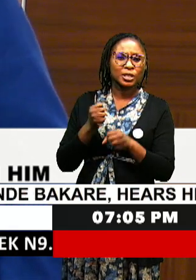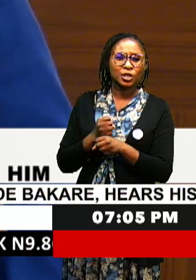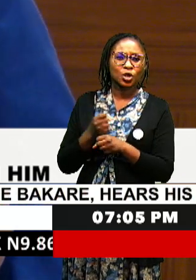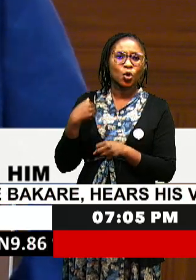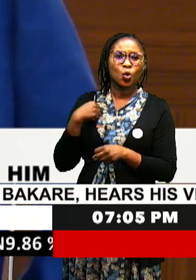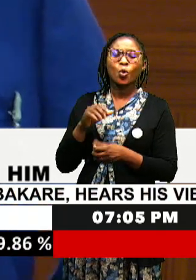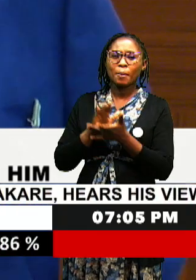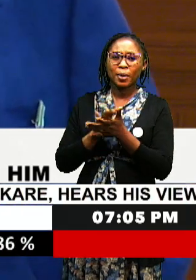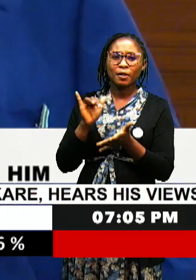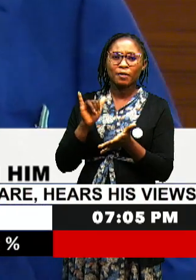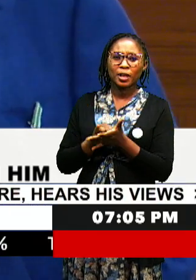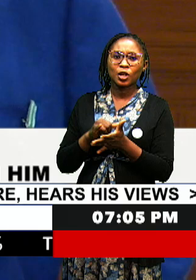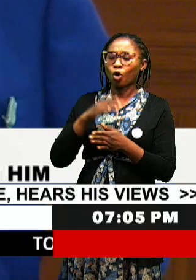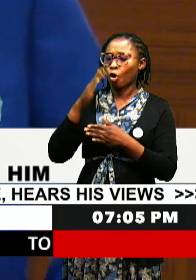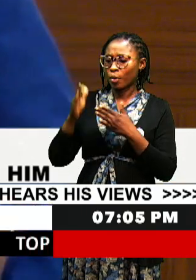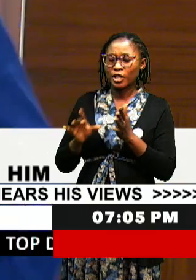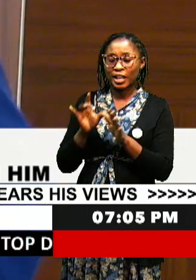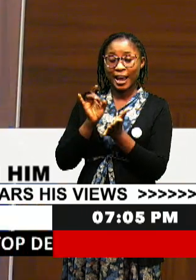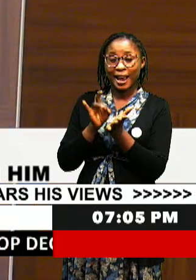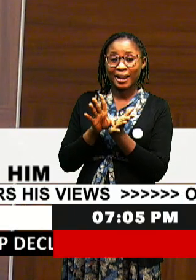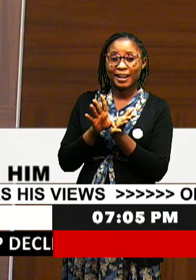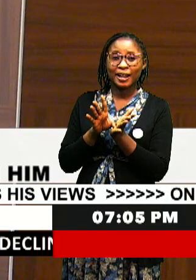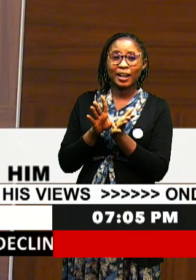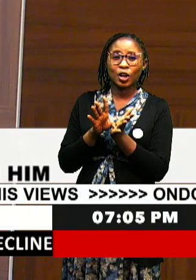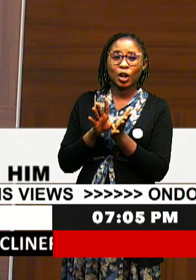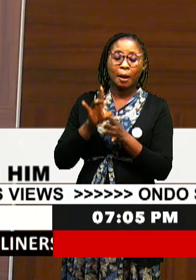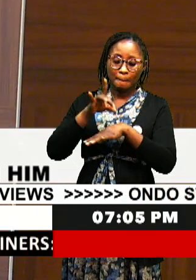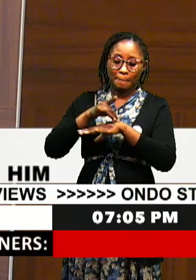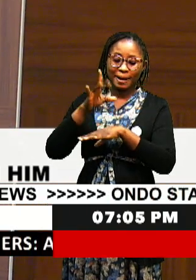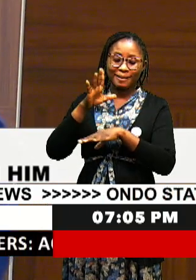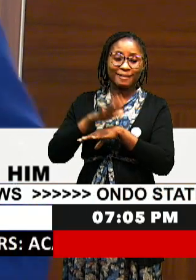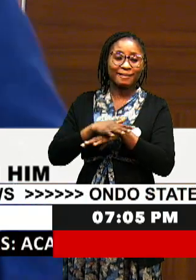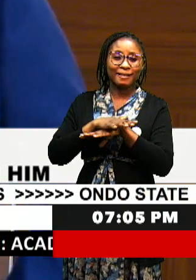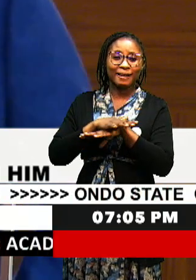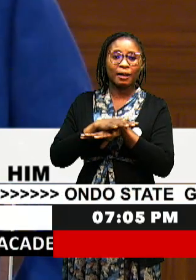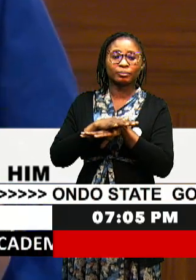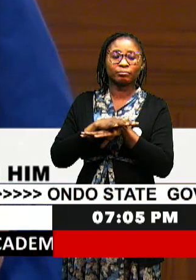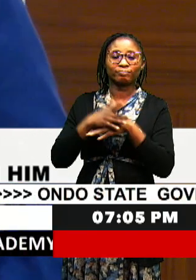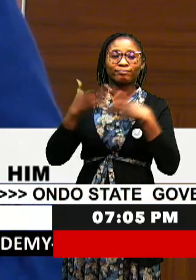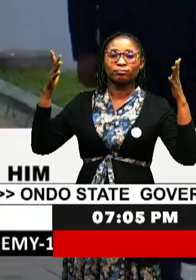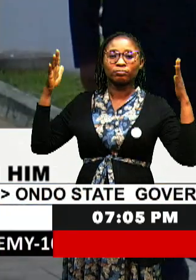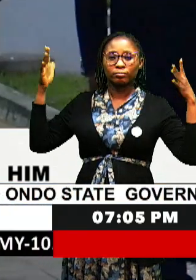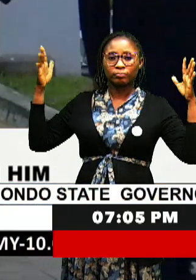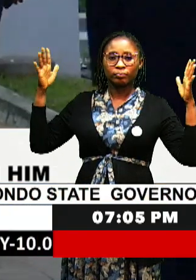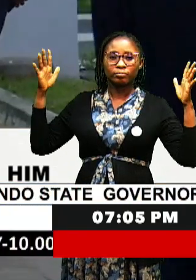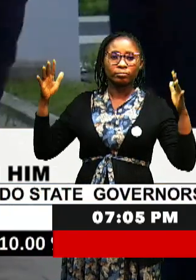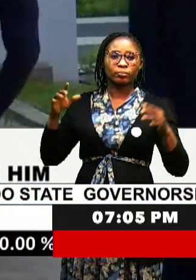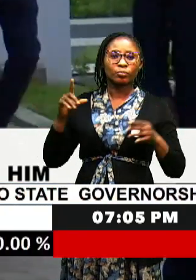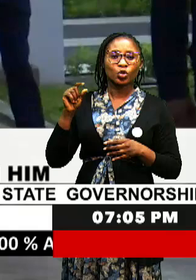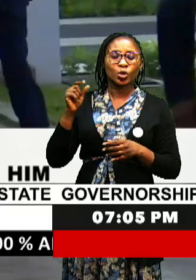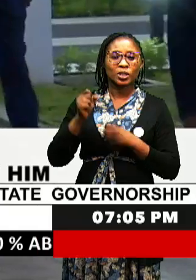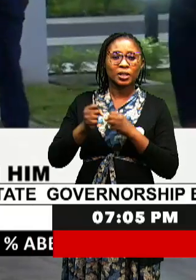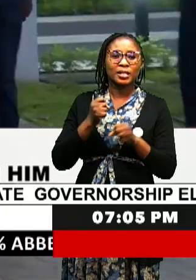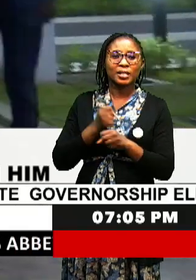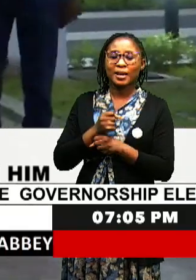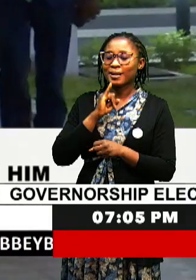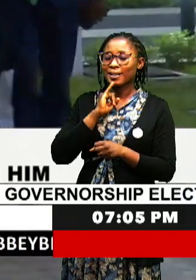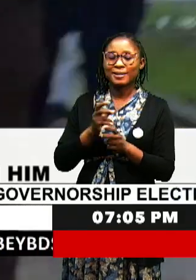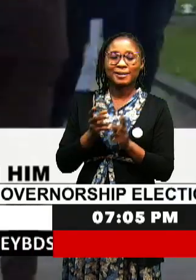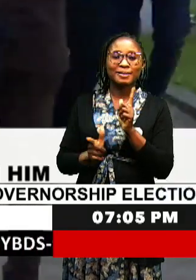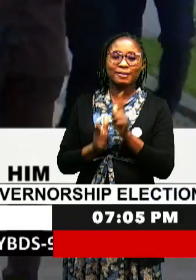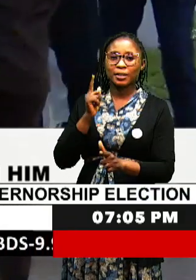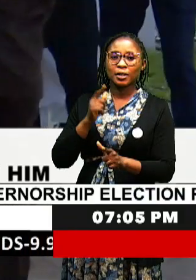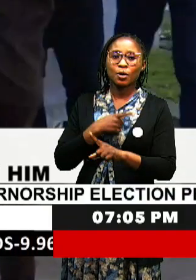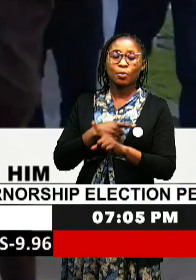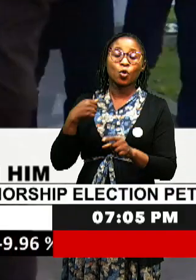do hope to completely eradicate malaria. And 20 years is very conservative, but we